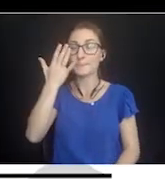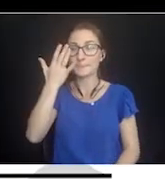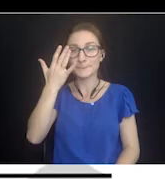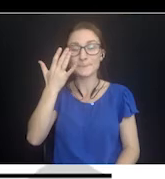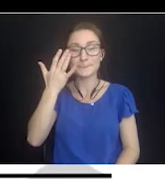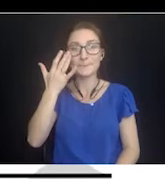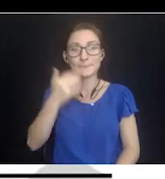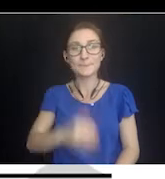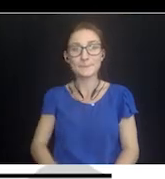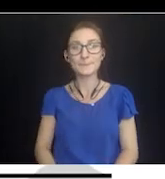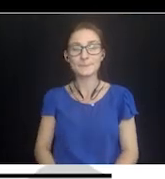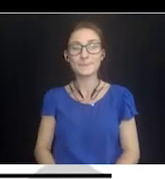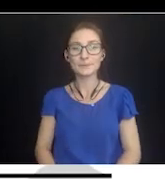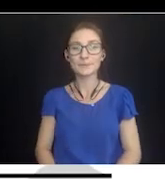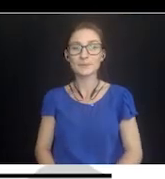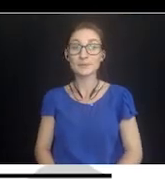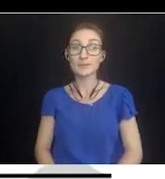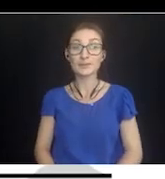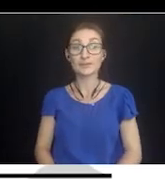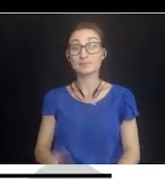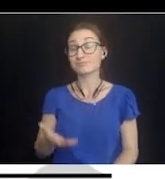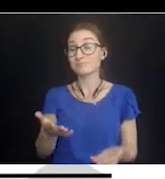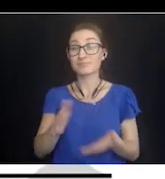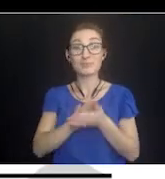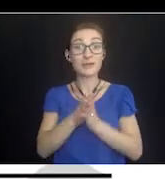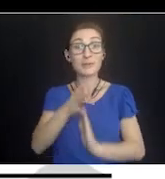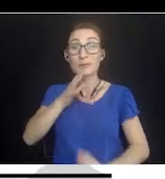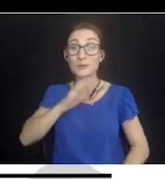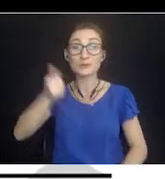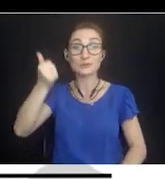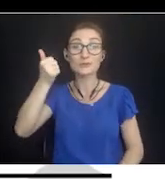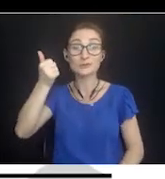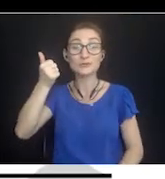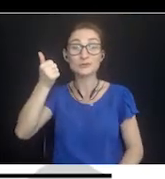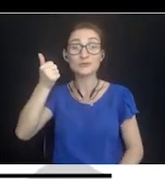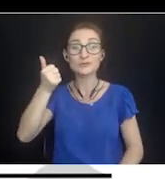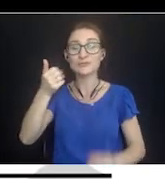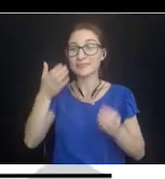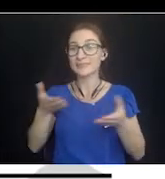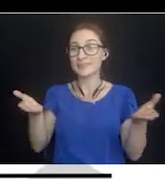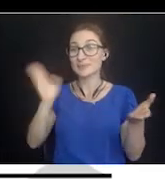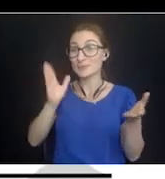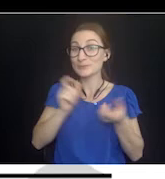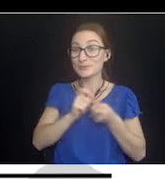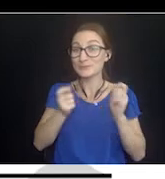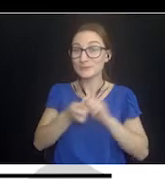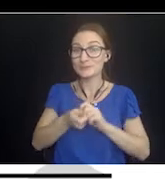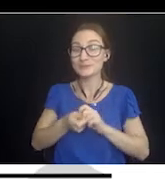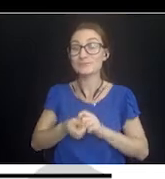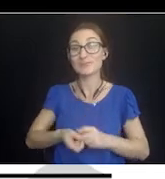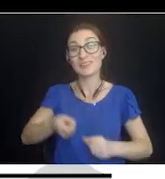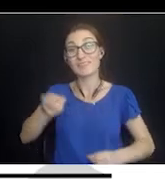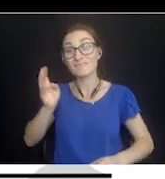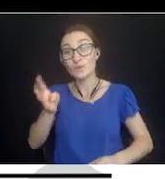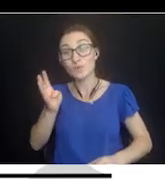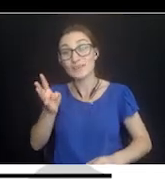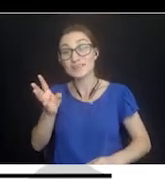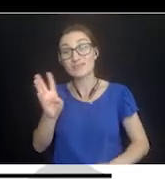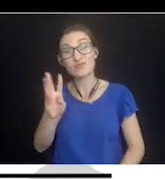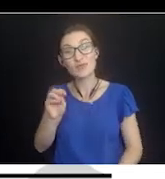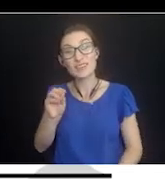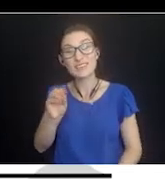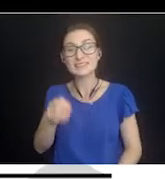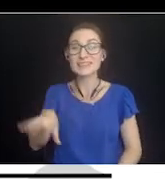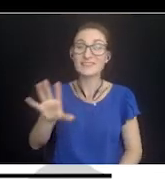is really, you're faced with that, the fact that you're getting older. that things